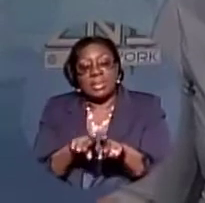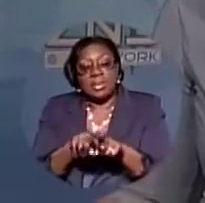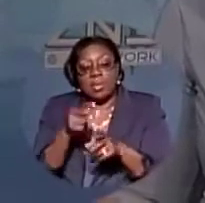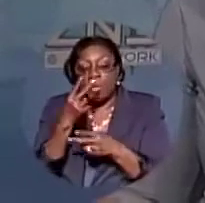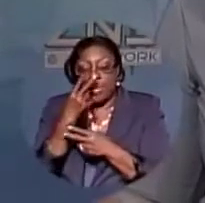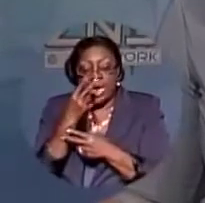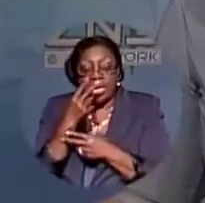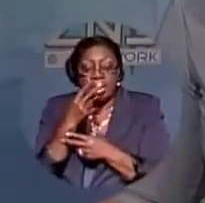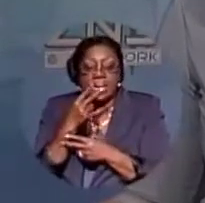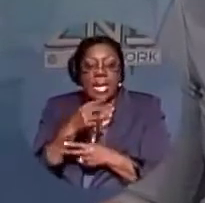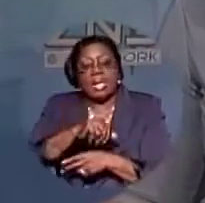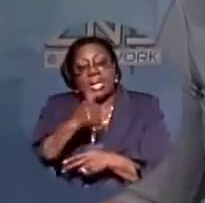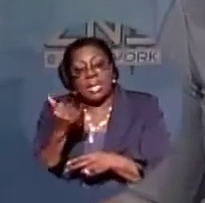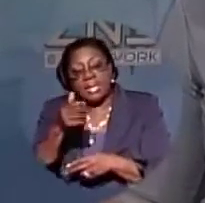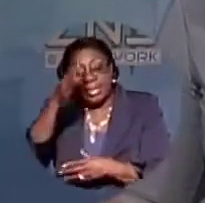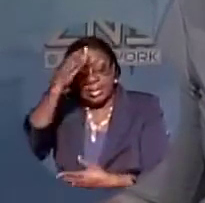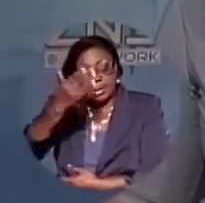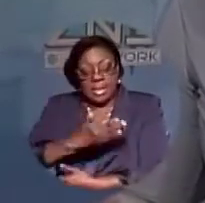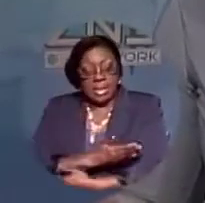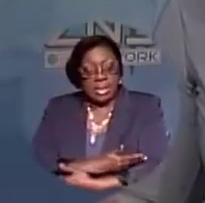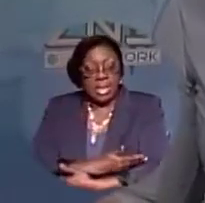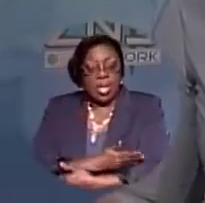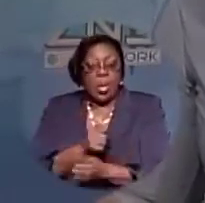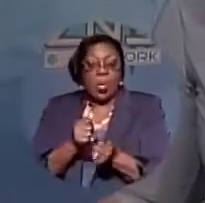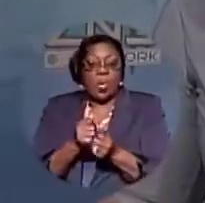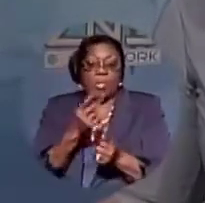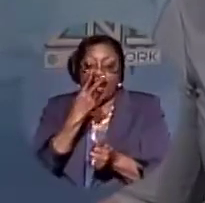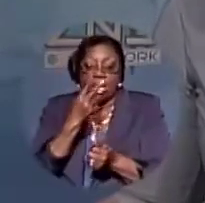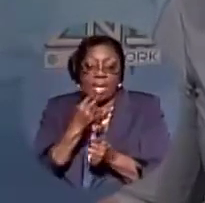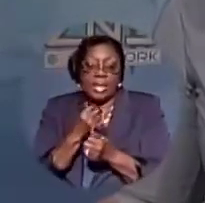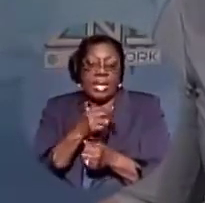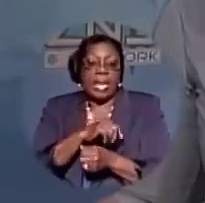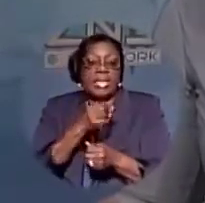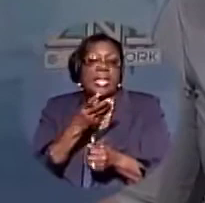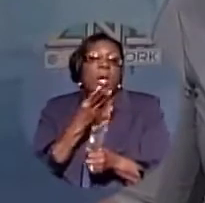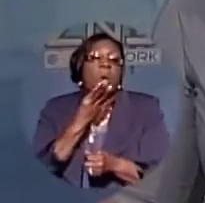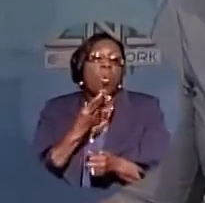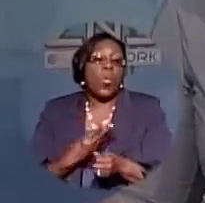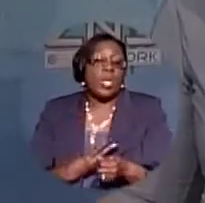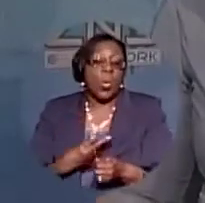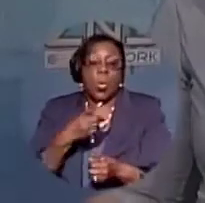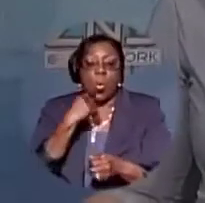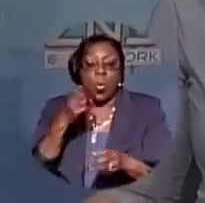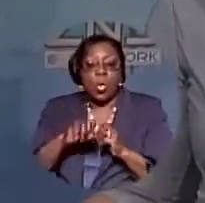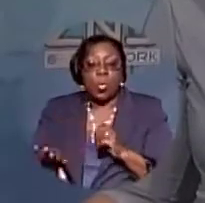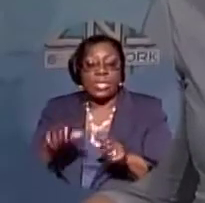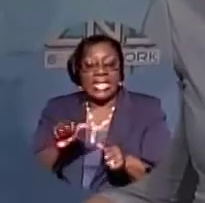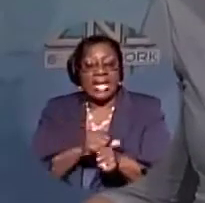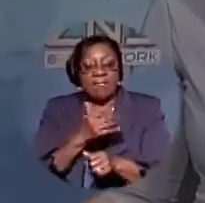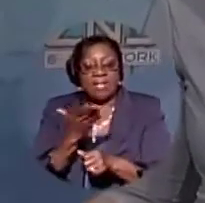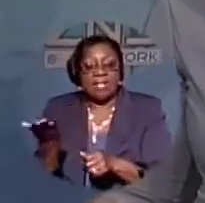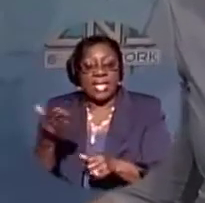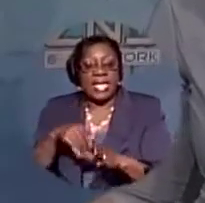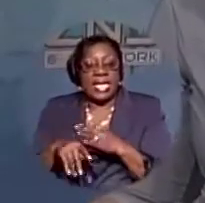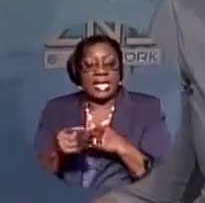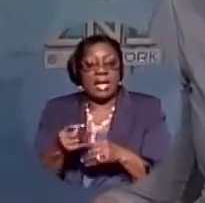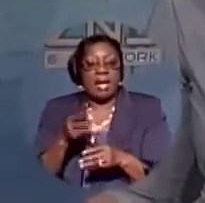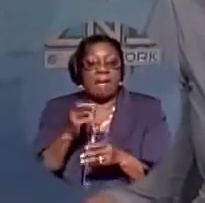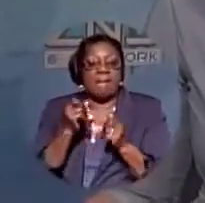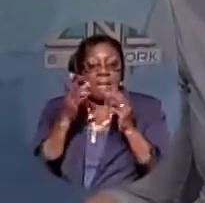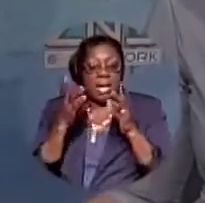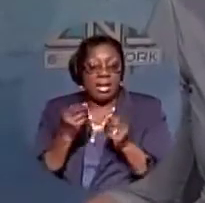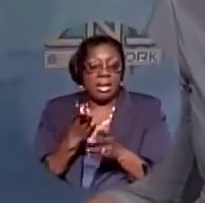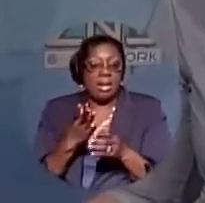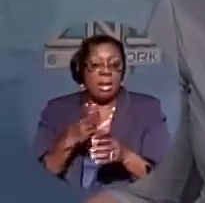condition, a mother taking care of a son with cancer, and a widow who lost everything in a fire. All of them received checks, cases